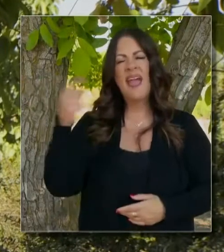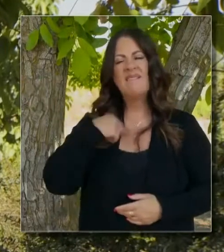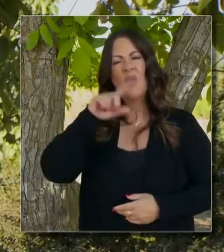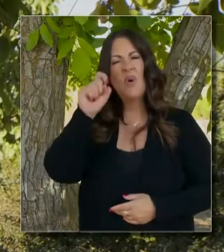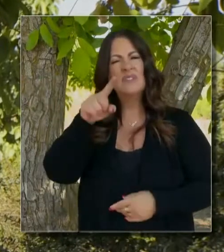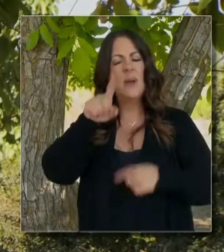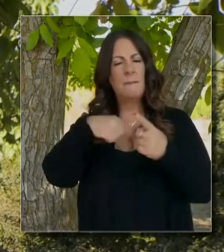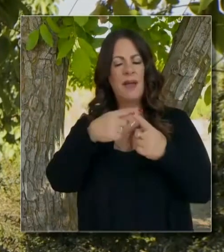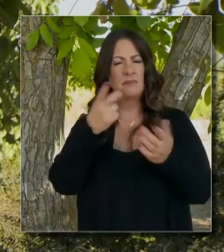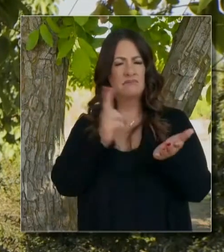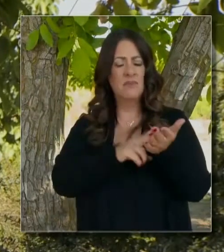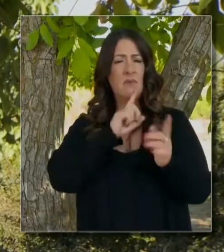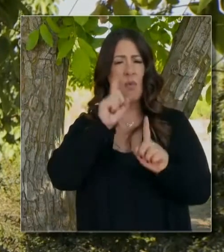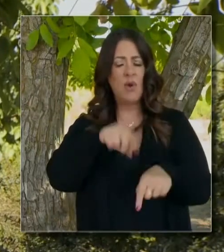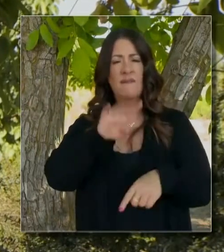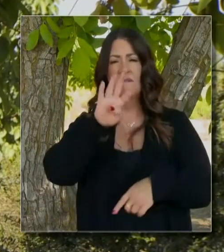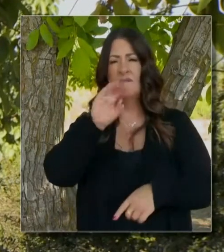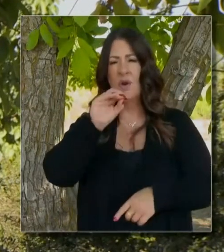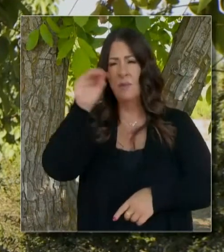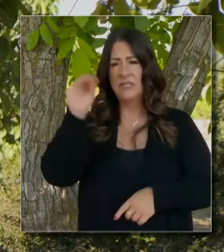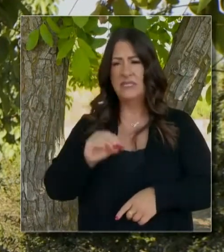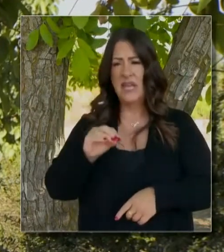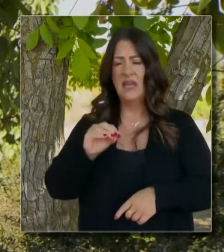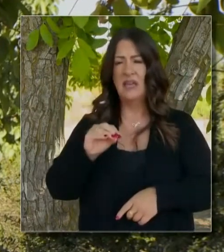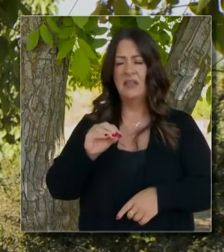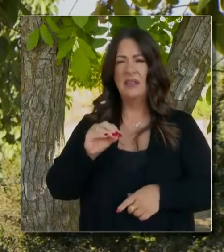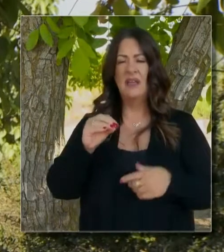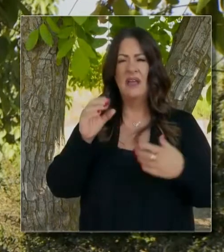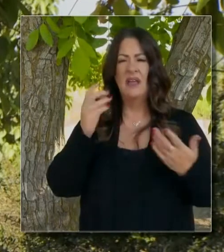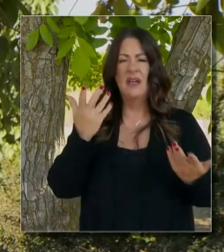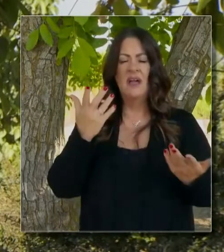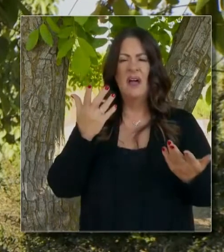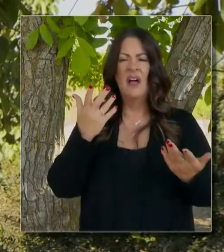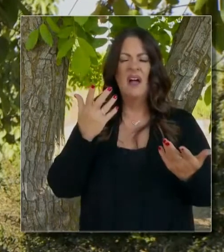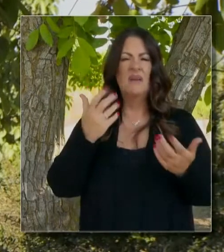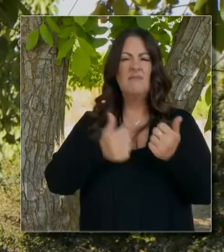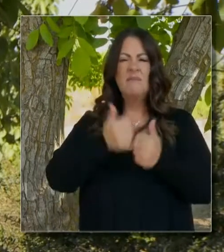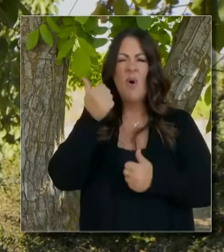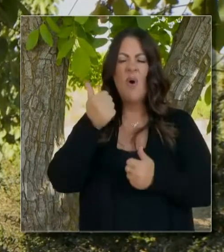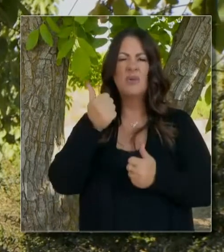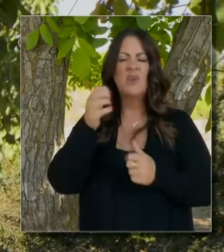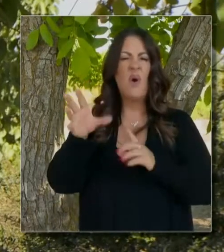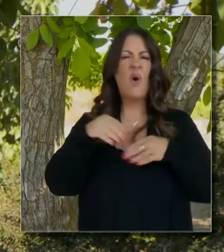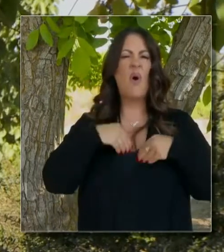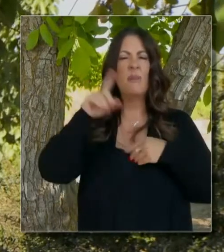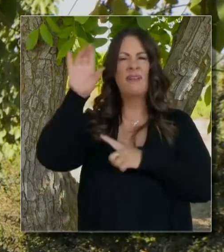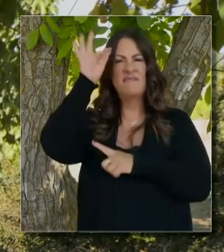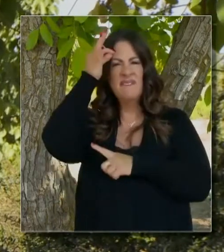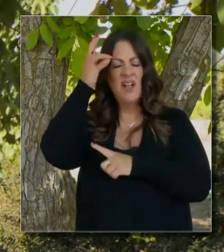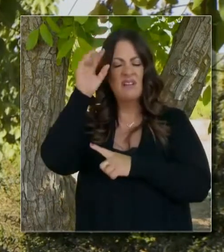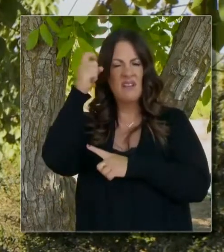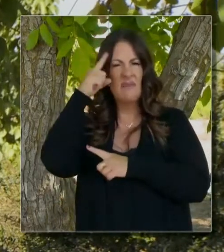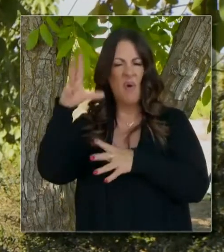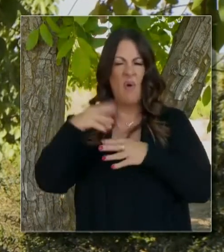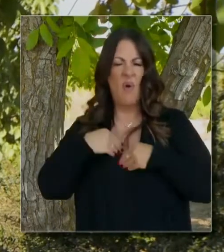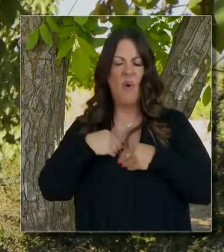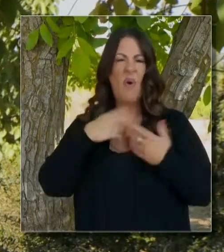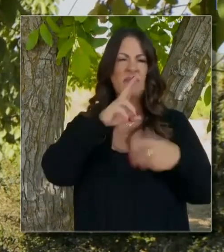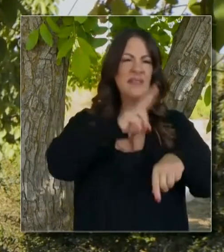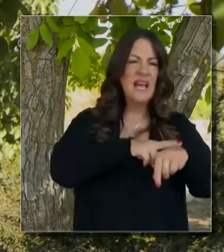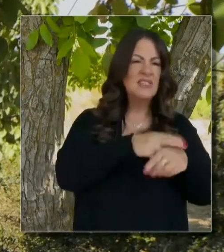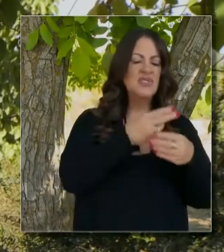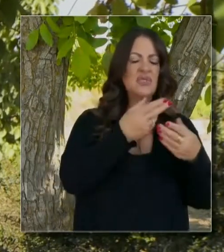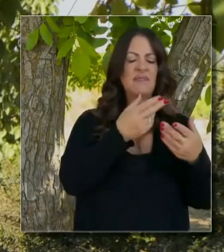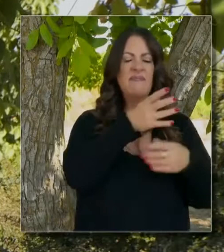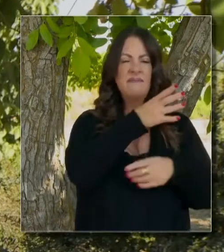asks, 47% of California is already owned by the federal government, mostly in national forests, national parks, and BLM